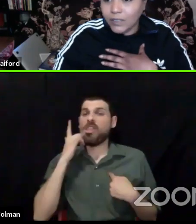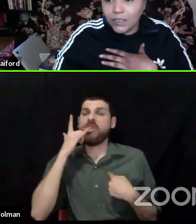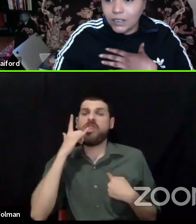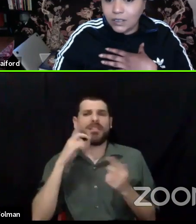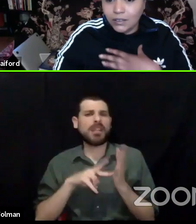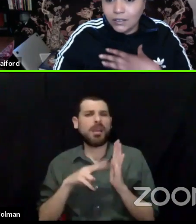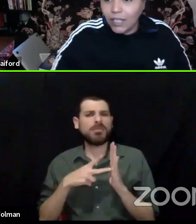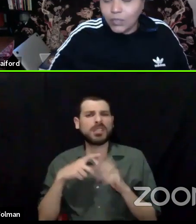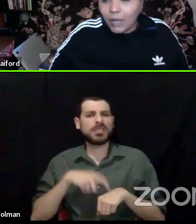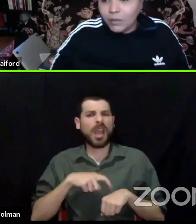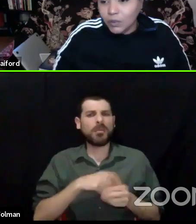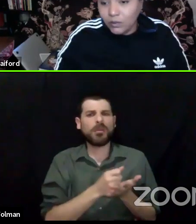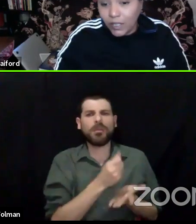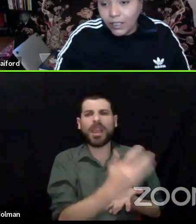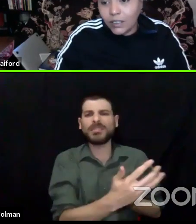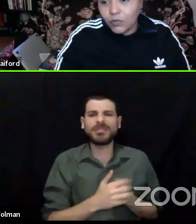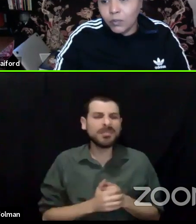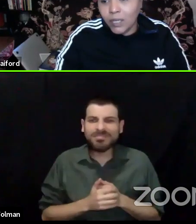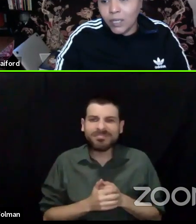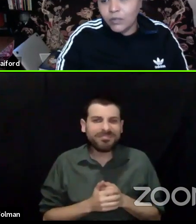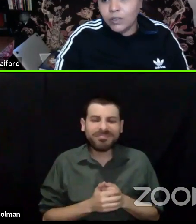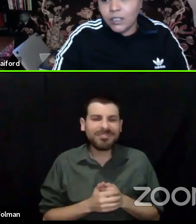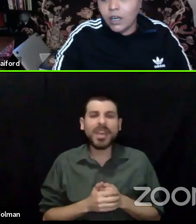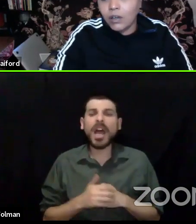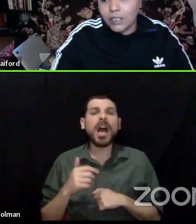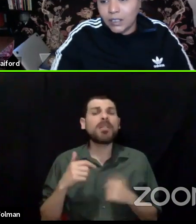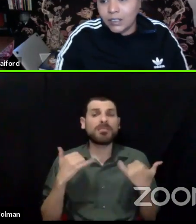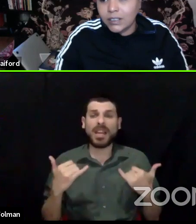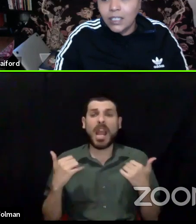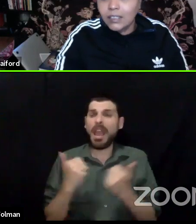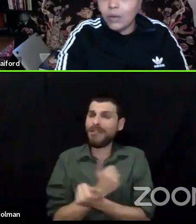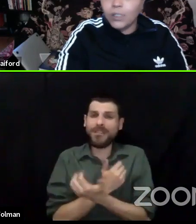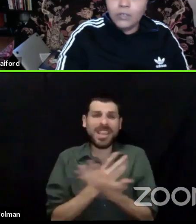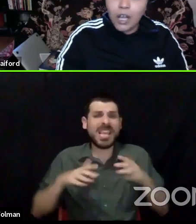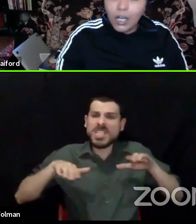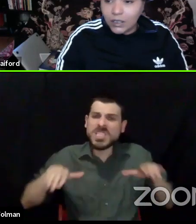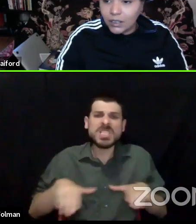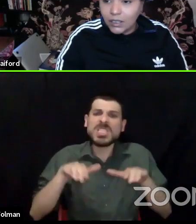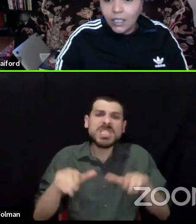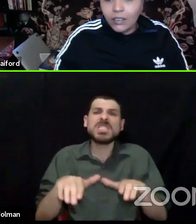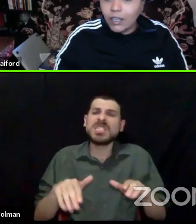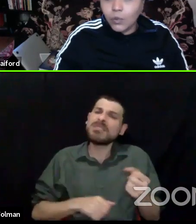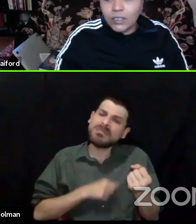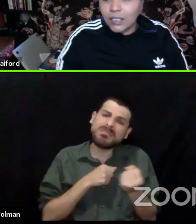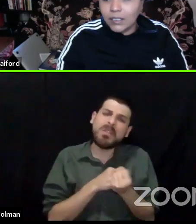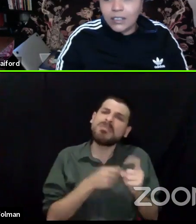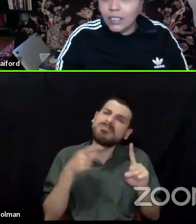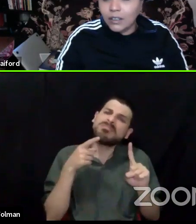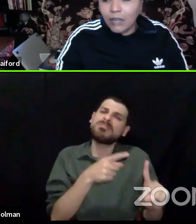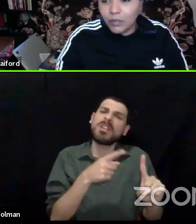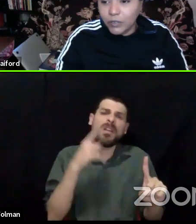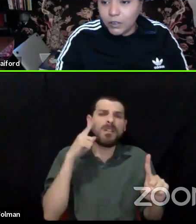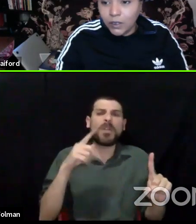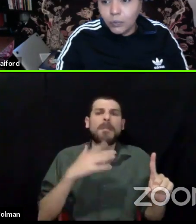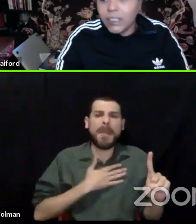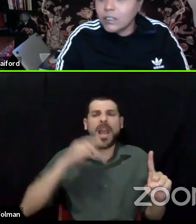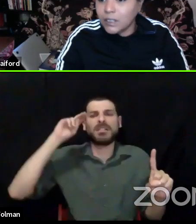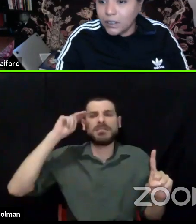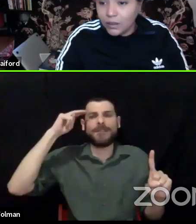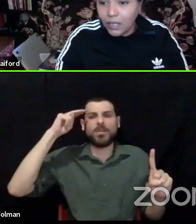life is just, you know, like what I'm doing right now is for my nephew and all the kids that we've lost and all the ones that think they don't have a